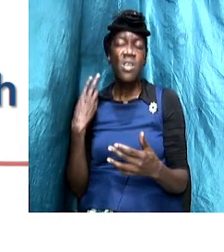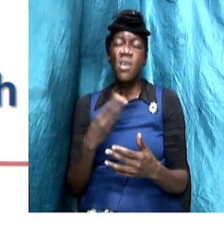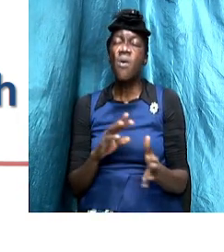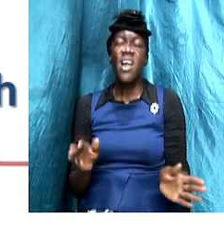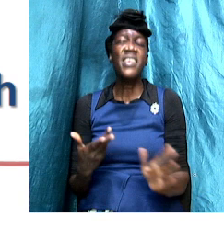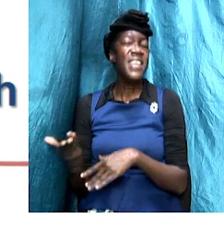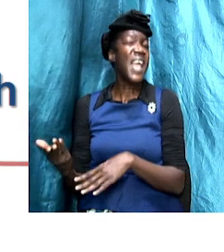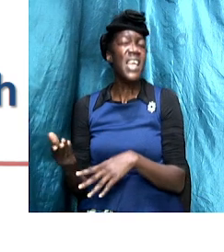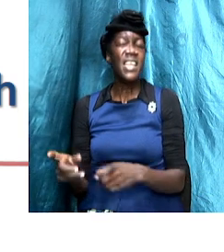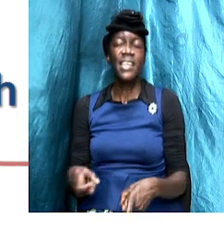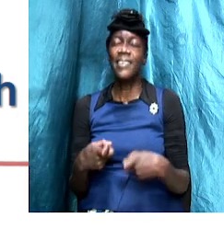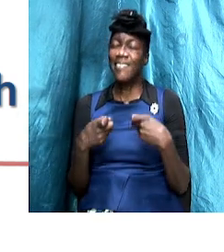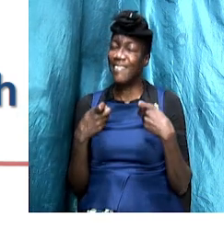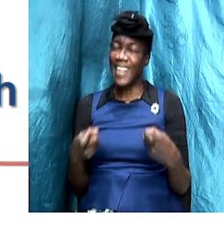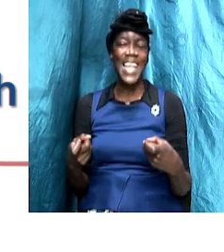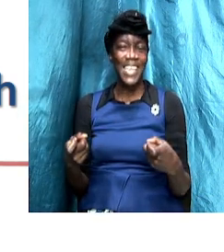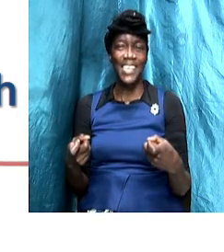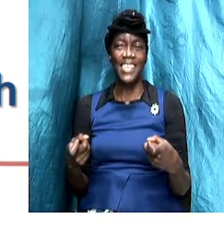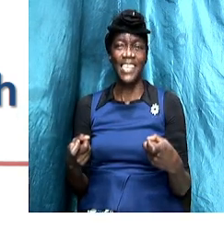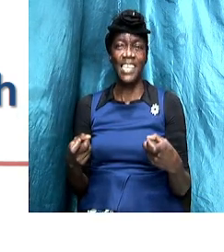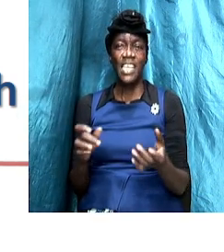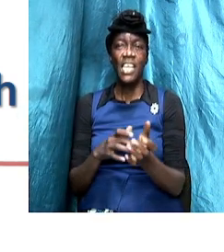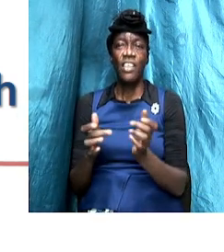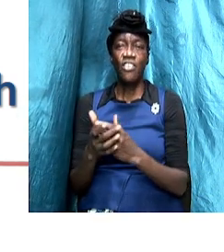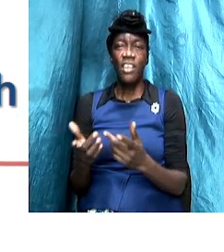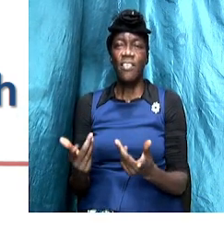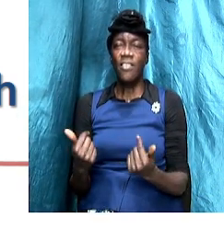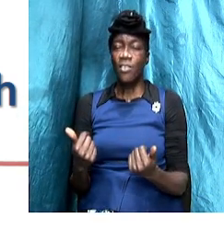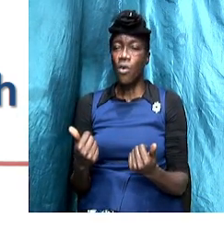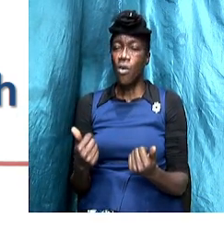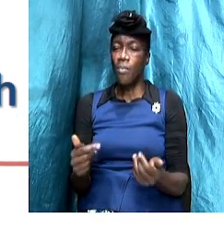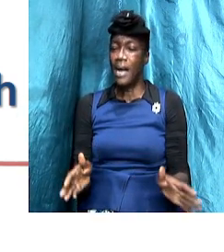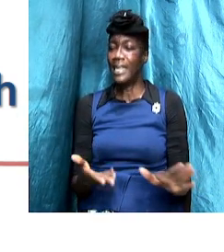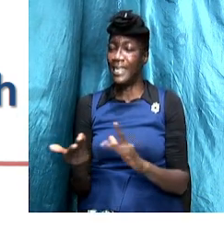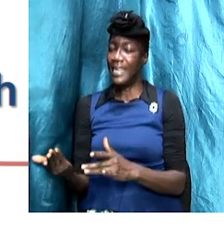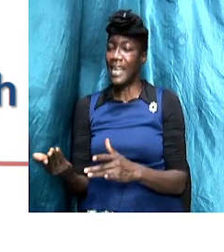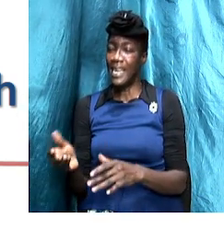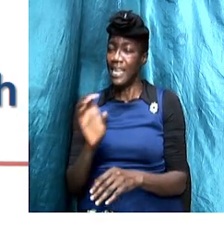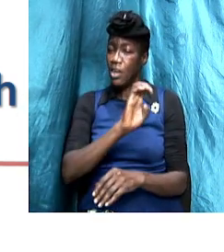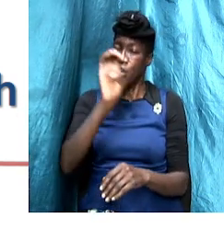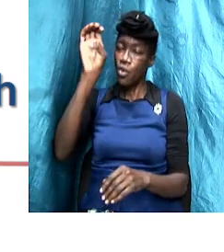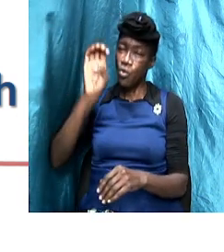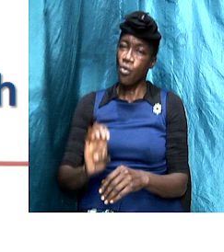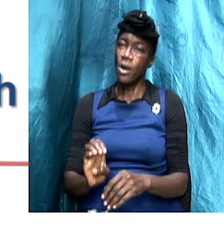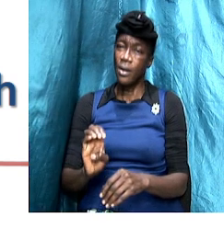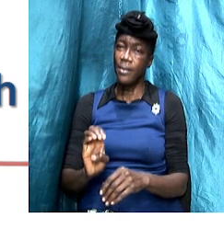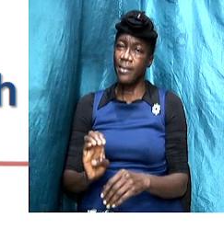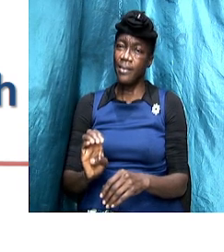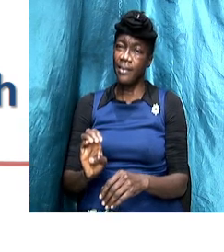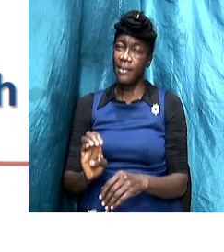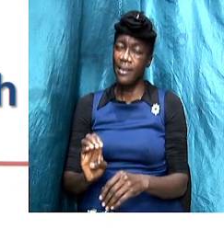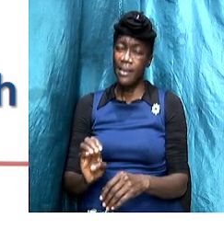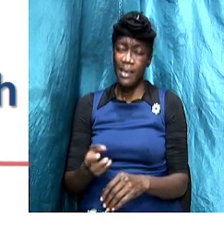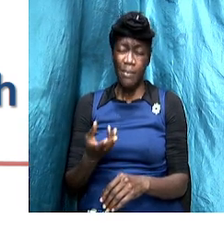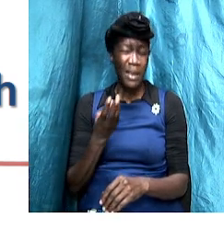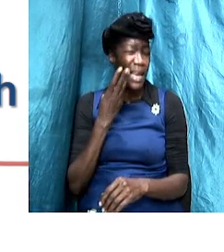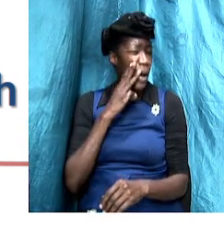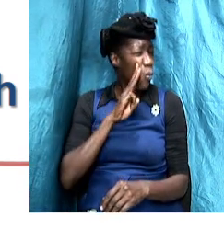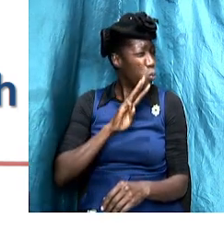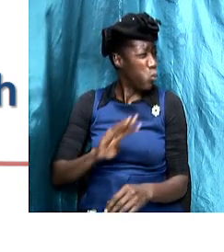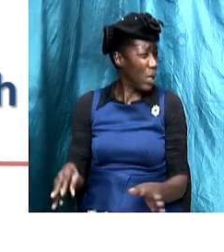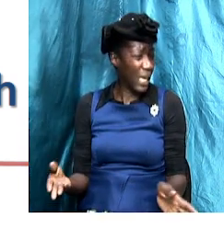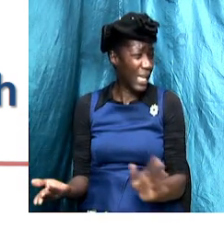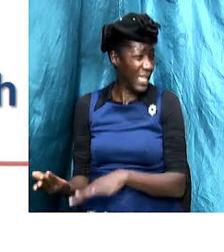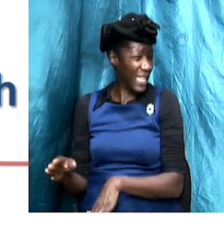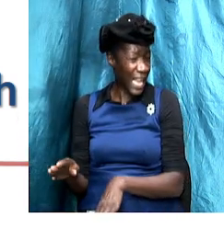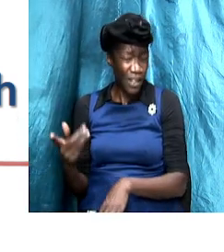trespasses and sin. Amen. Jesus came and he died on the cross. He died a wicked death for us. The